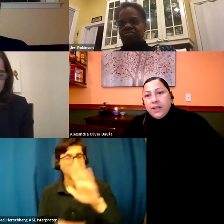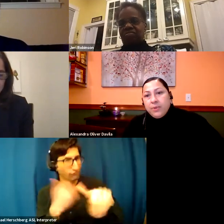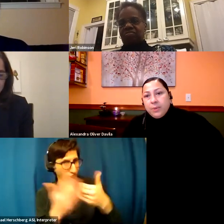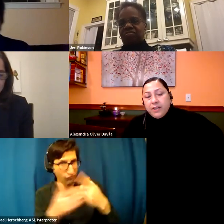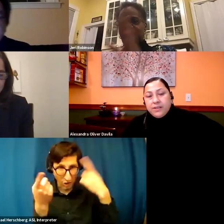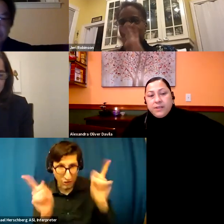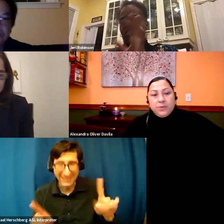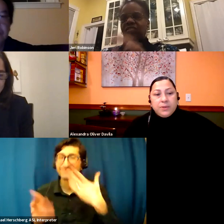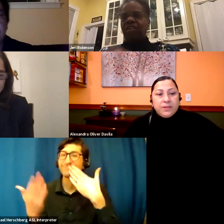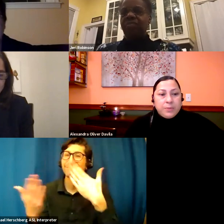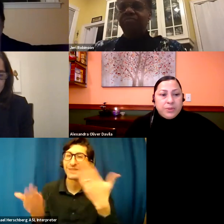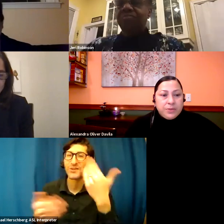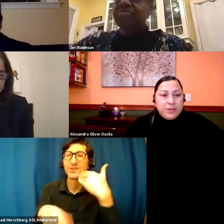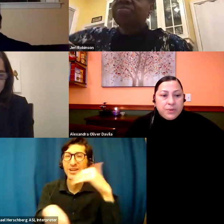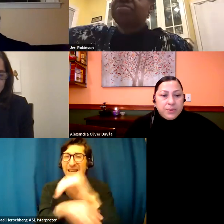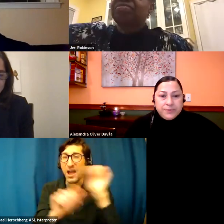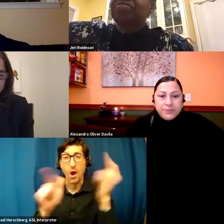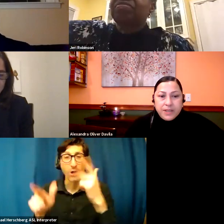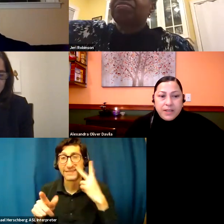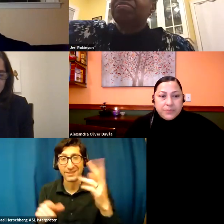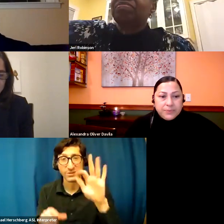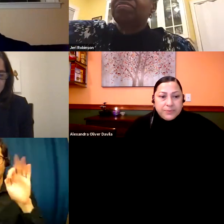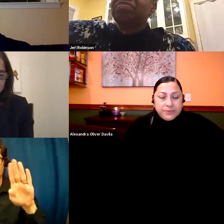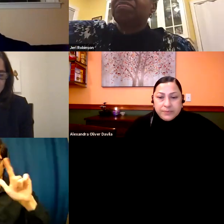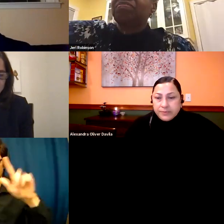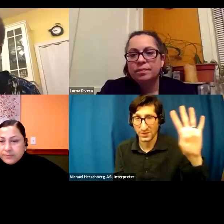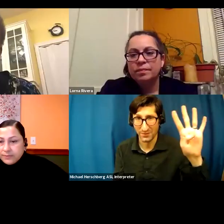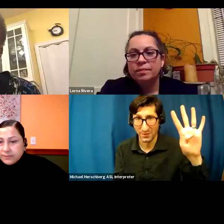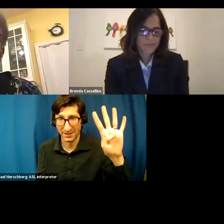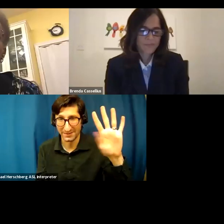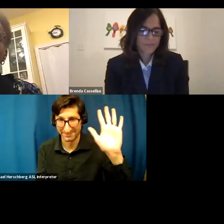Thank you. Good night, everybody. See you on February 24th. Take care.